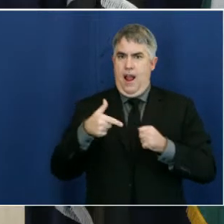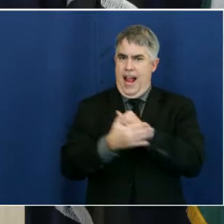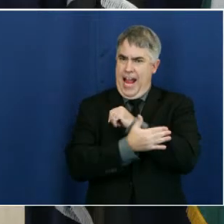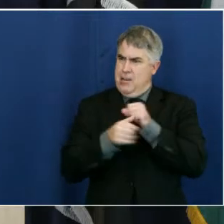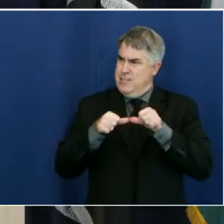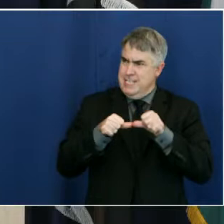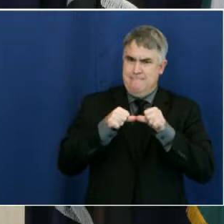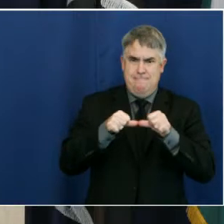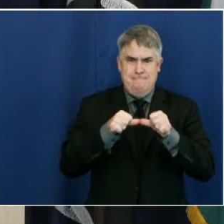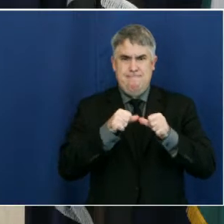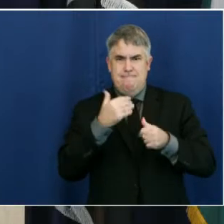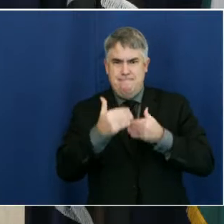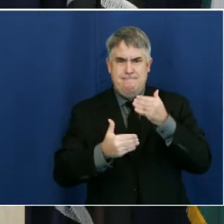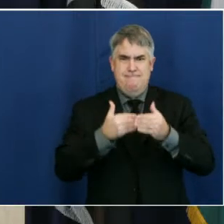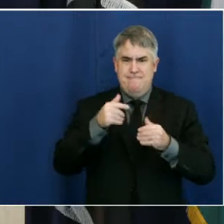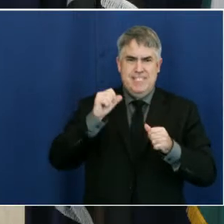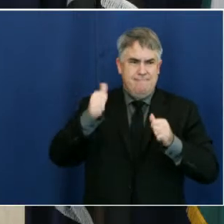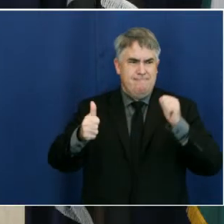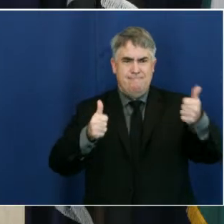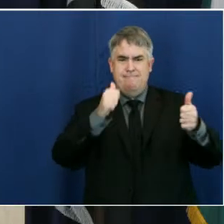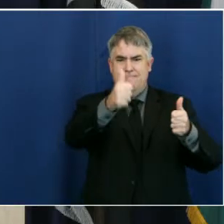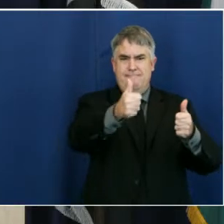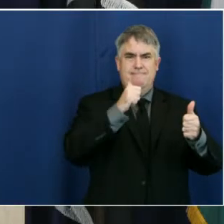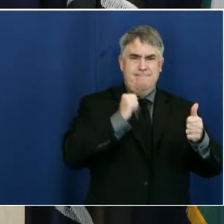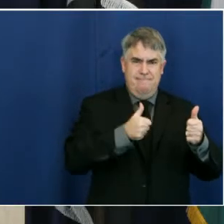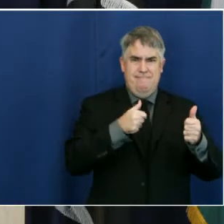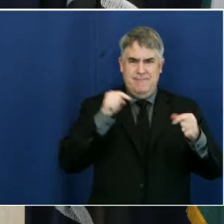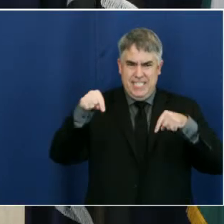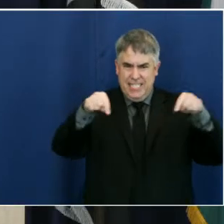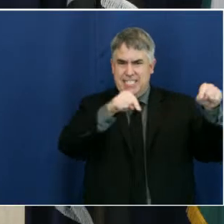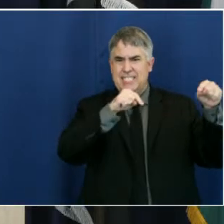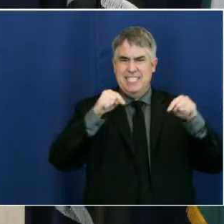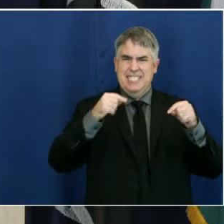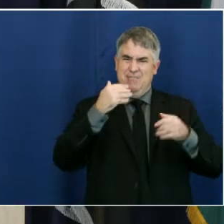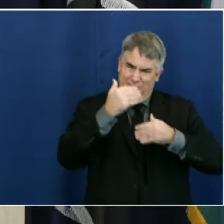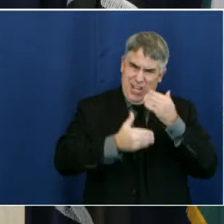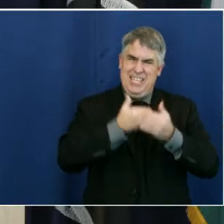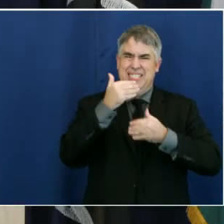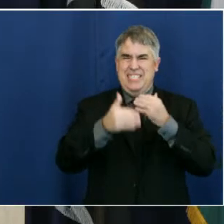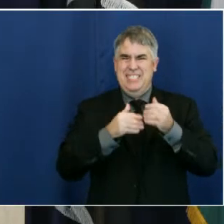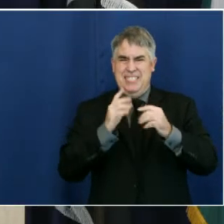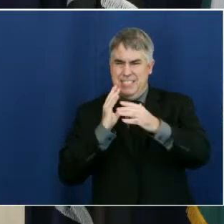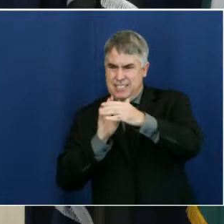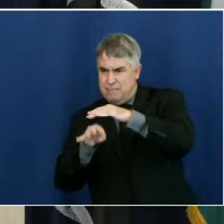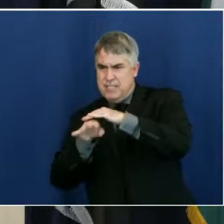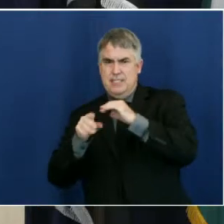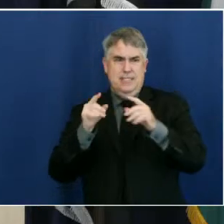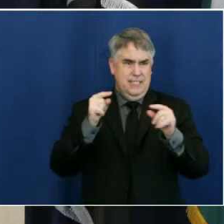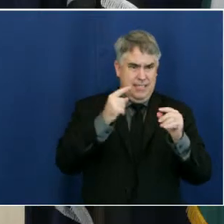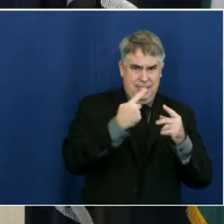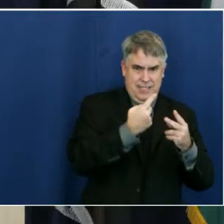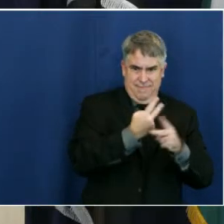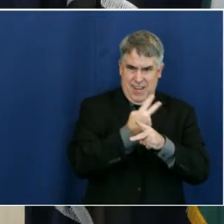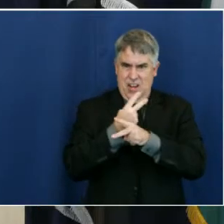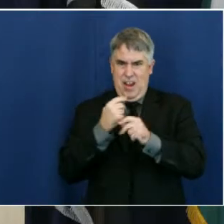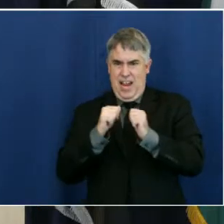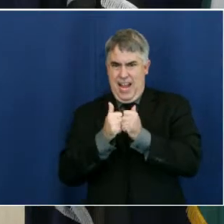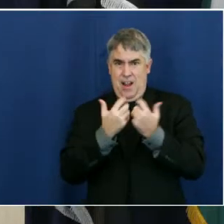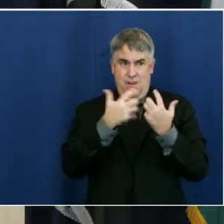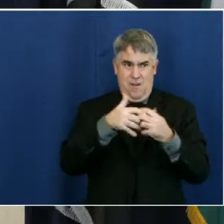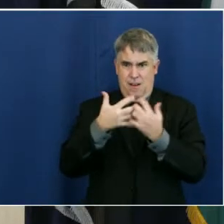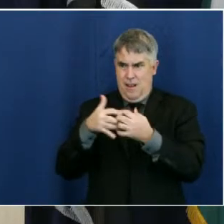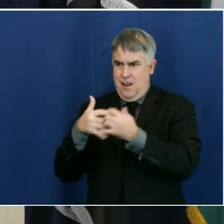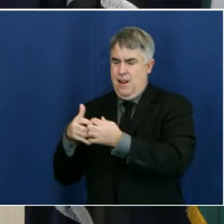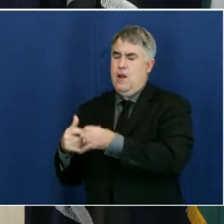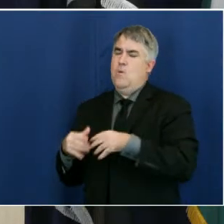on streamlining registration sites and process of getting in, and we continue to do all this under great uncertainty about how many